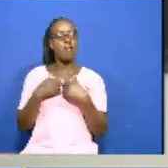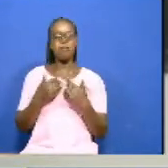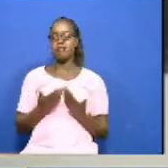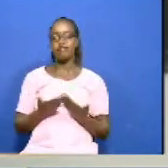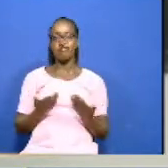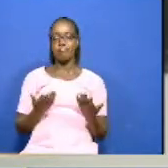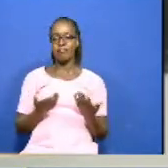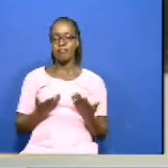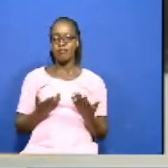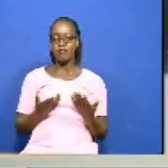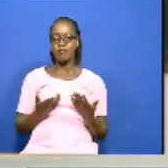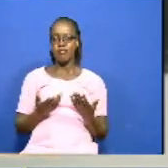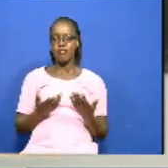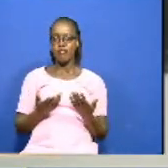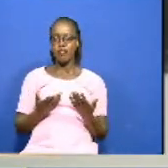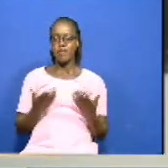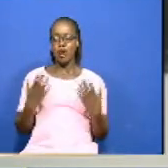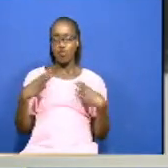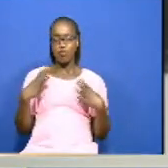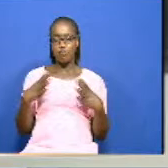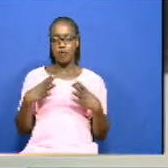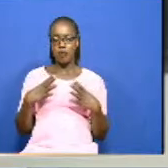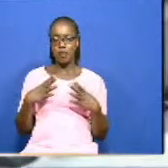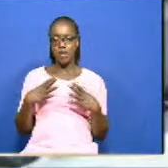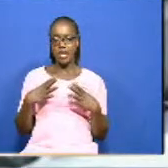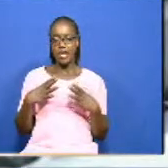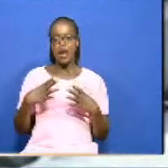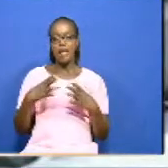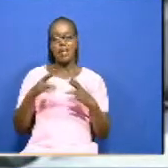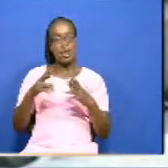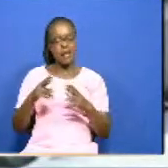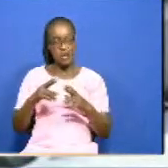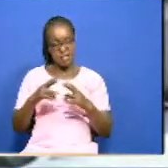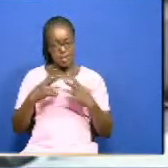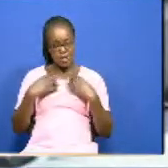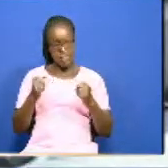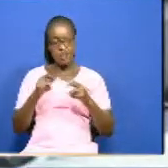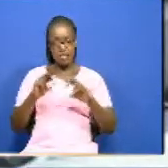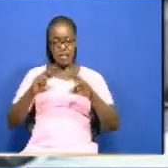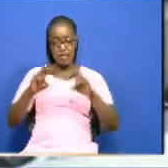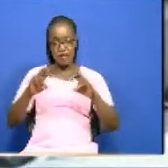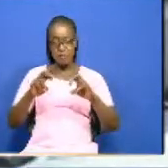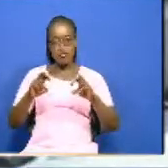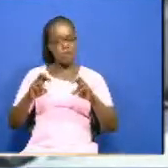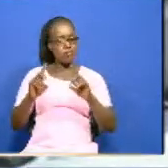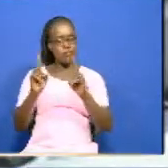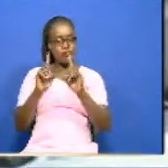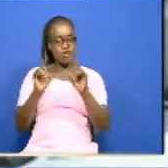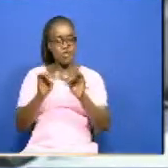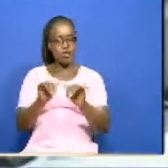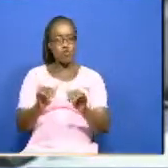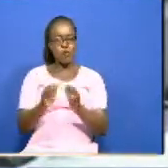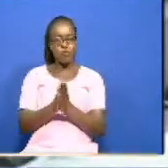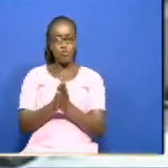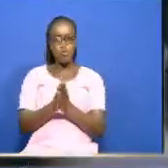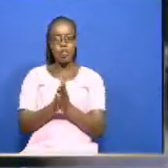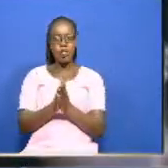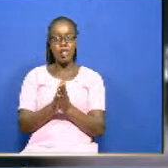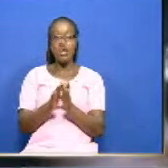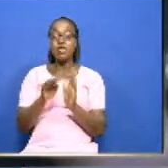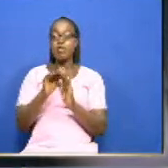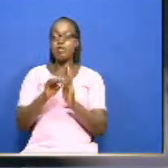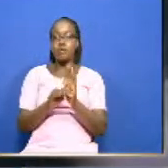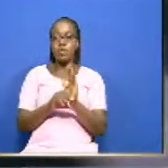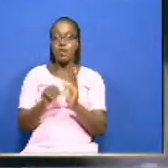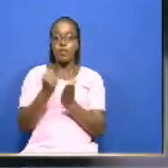in its essence also makes people not seek health services. The pandemic, according to Hazel Oyungu, who is also a program